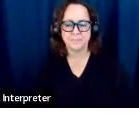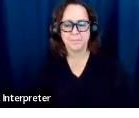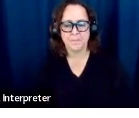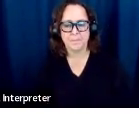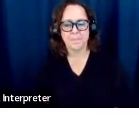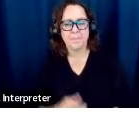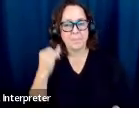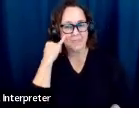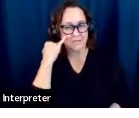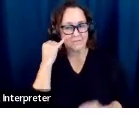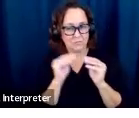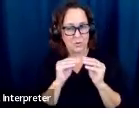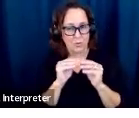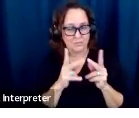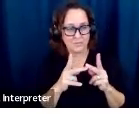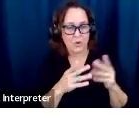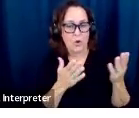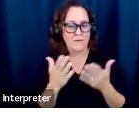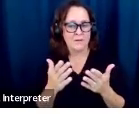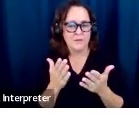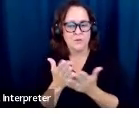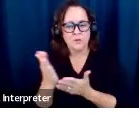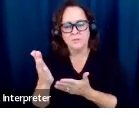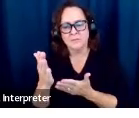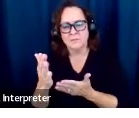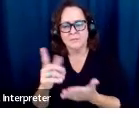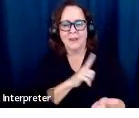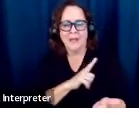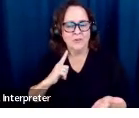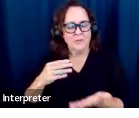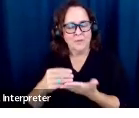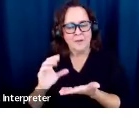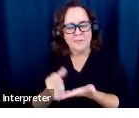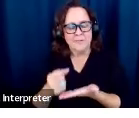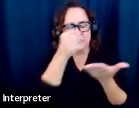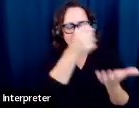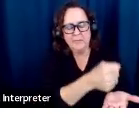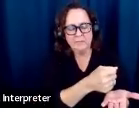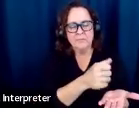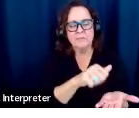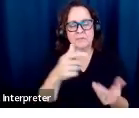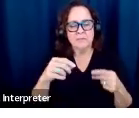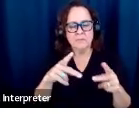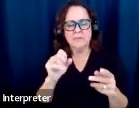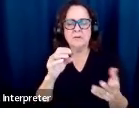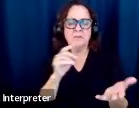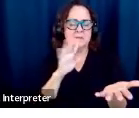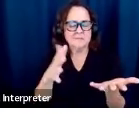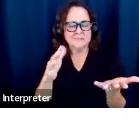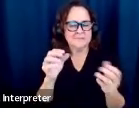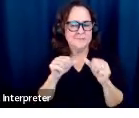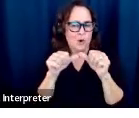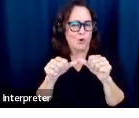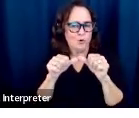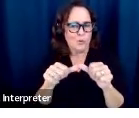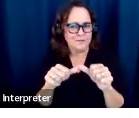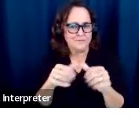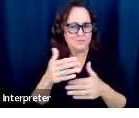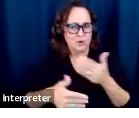additional spots are offered via, more legislative funding for the waiver or other opportunities. So it's sort of kind of an ongoing